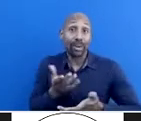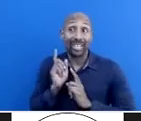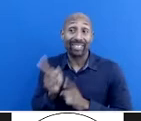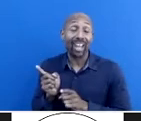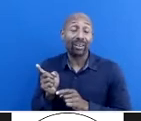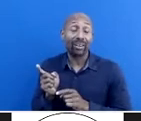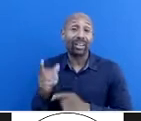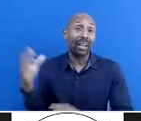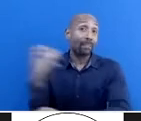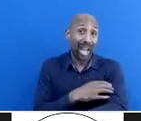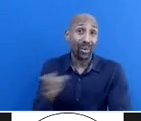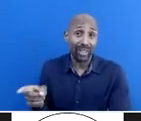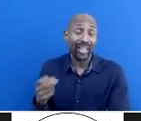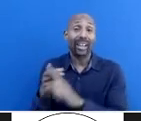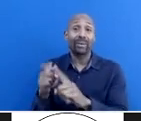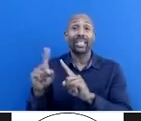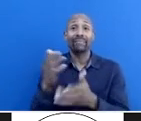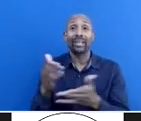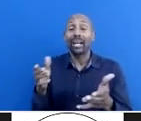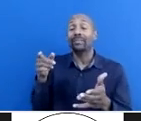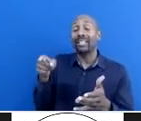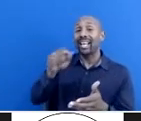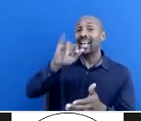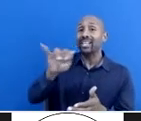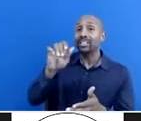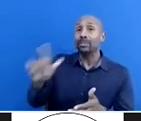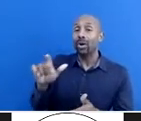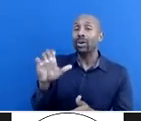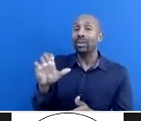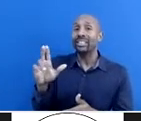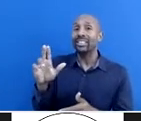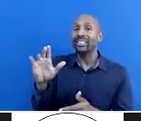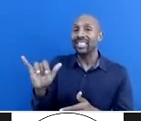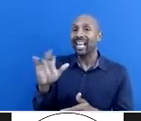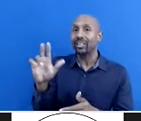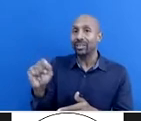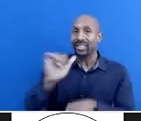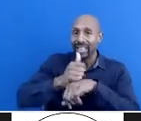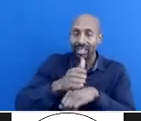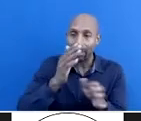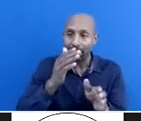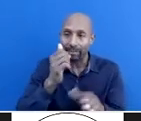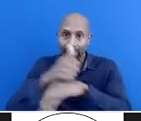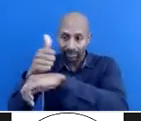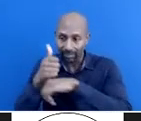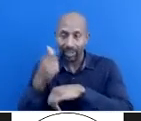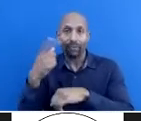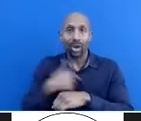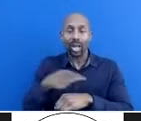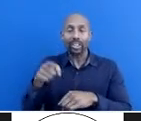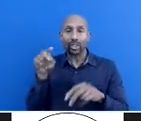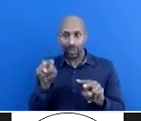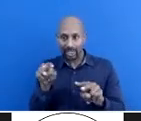literally, in the objects that Jamal Cyrus has arranged for us to reflect upon.